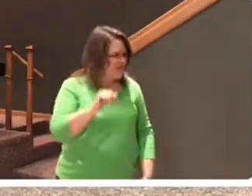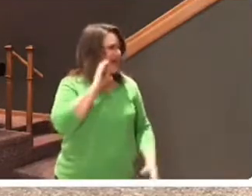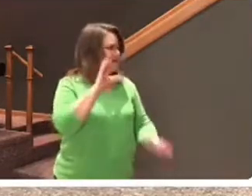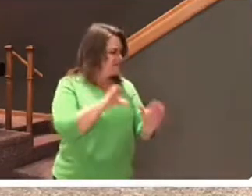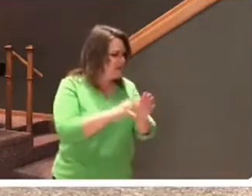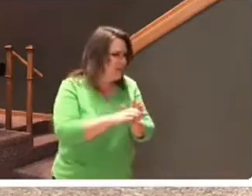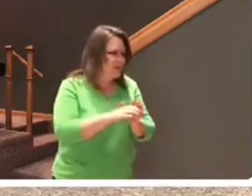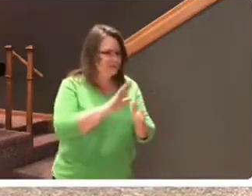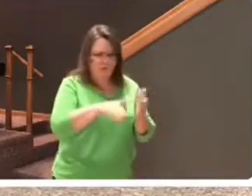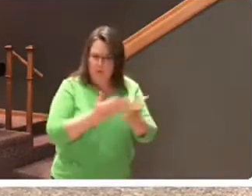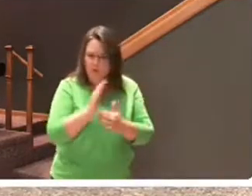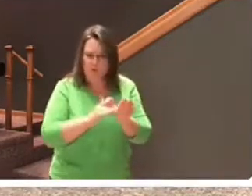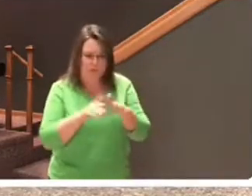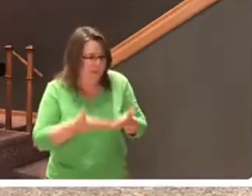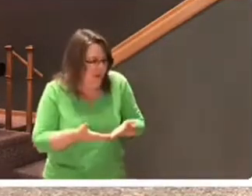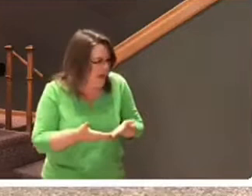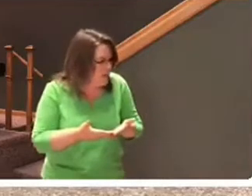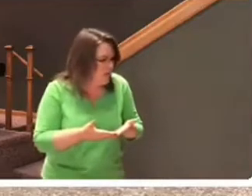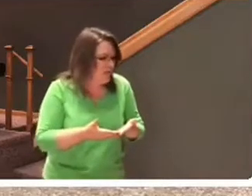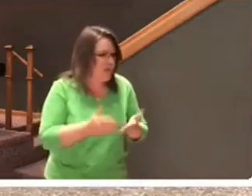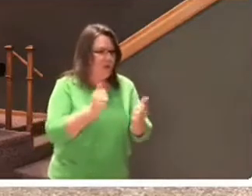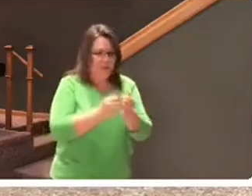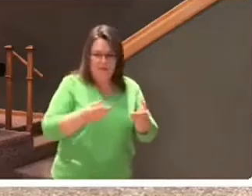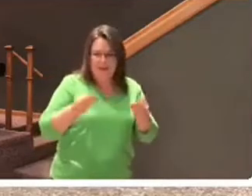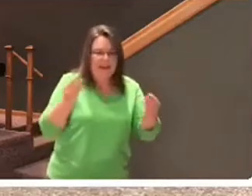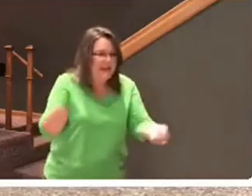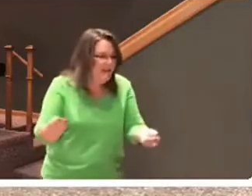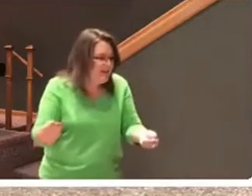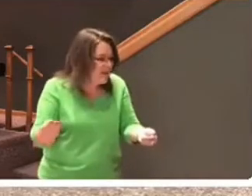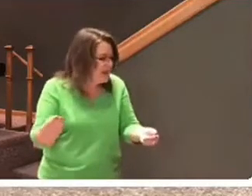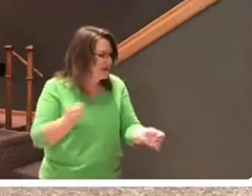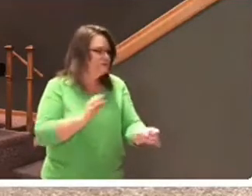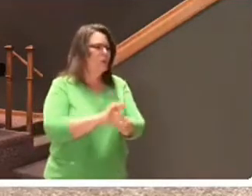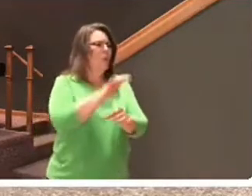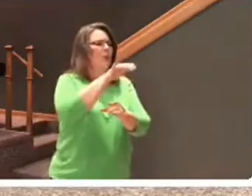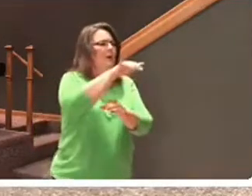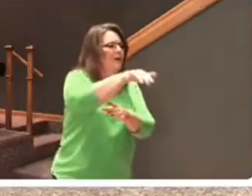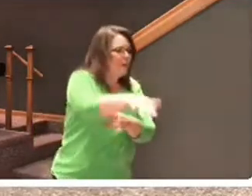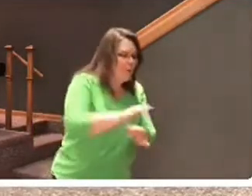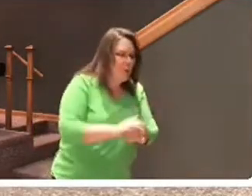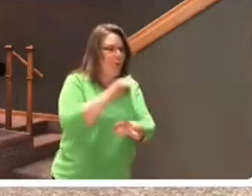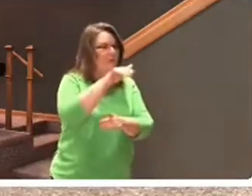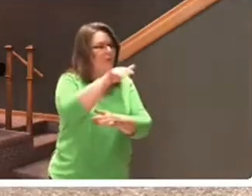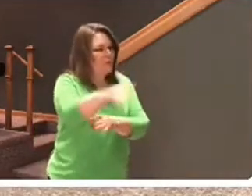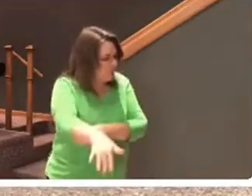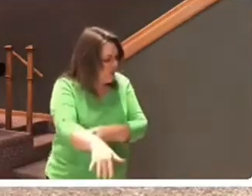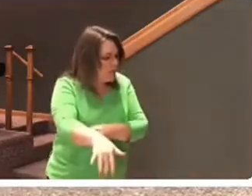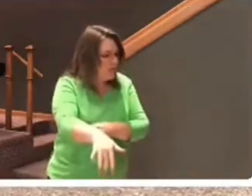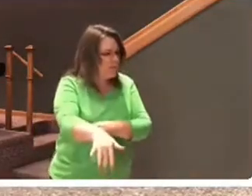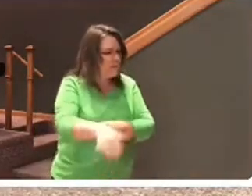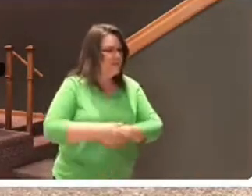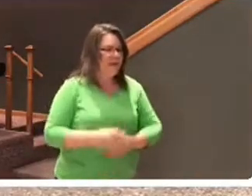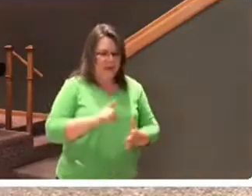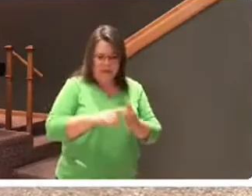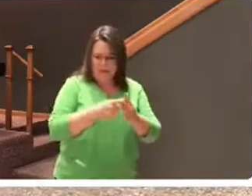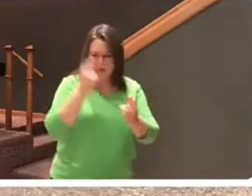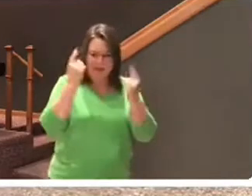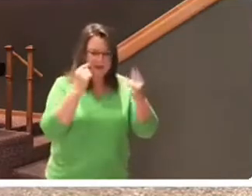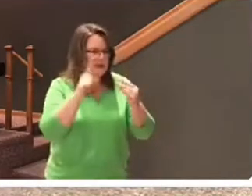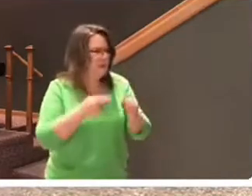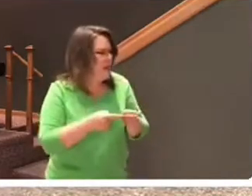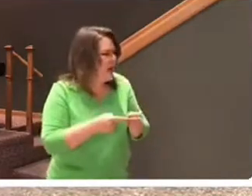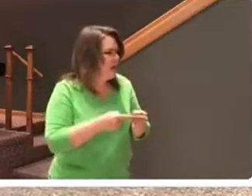picture all throughout the Bible when it comes to giving is overflow, overflow, overflow. And I began to think